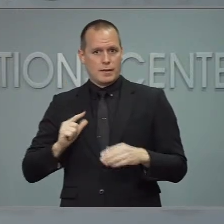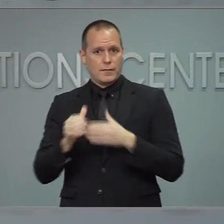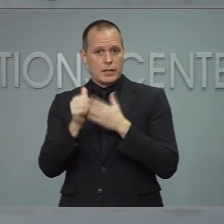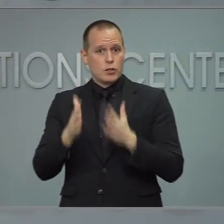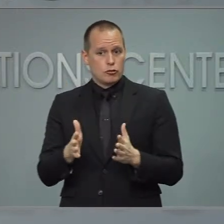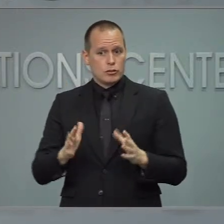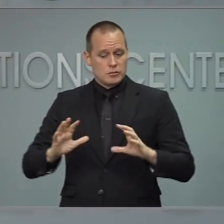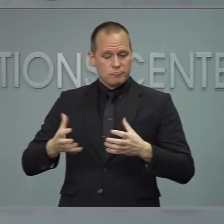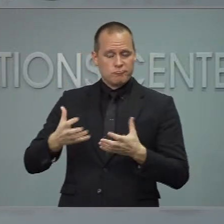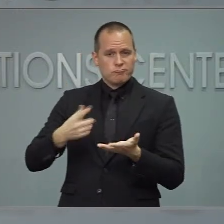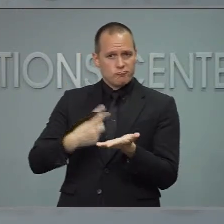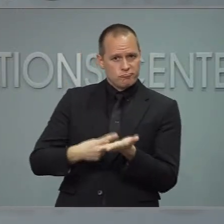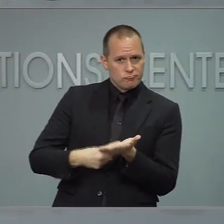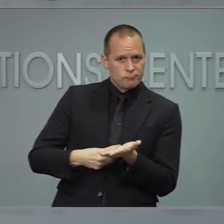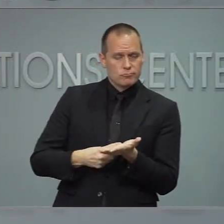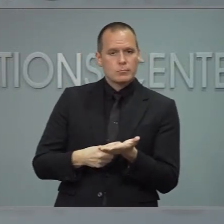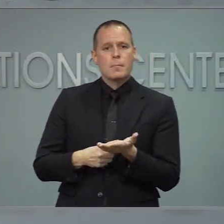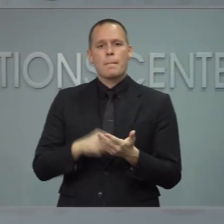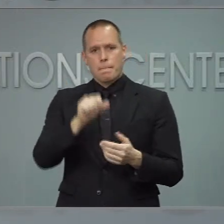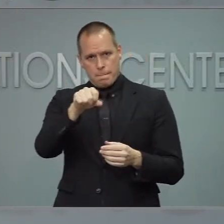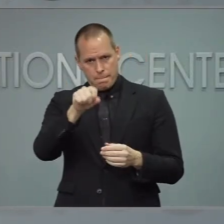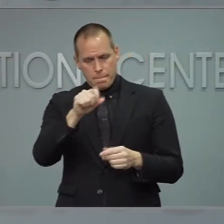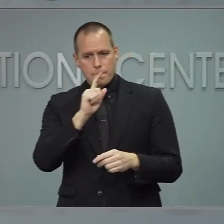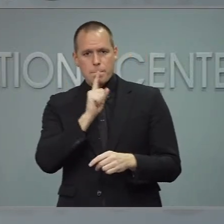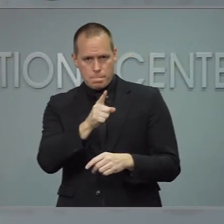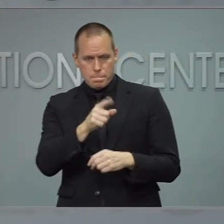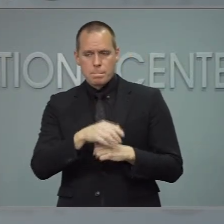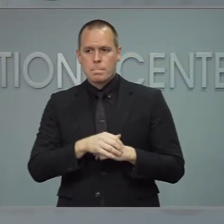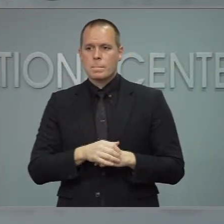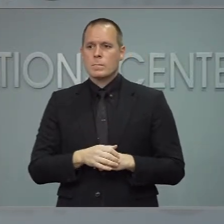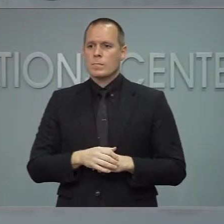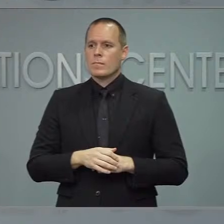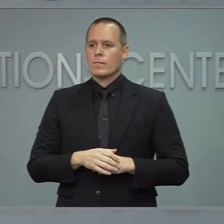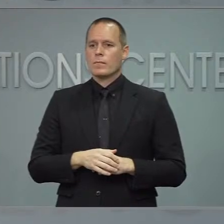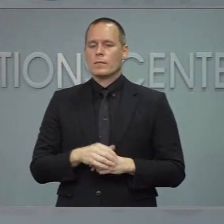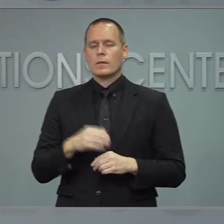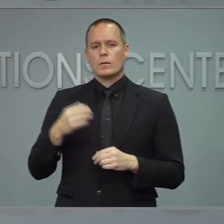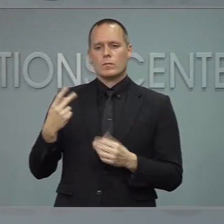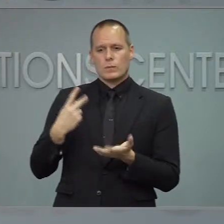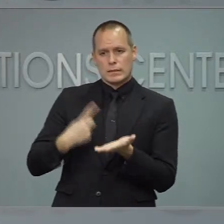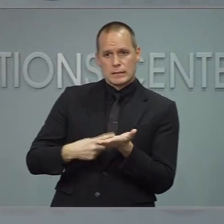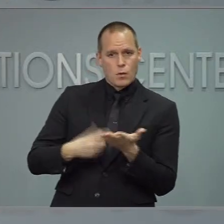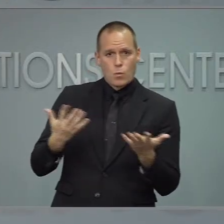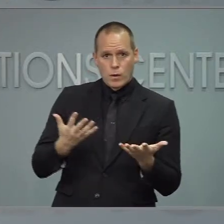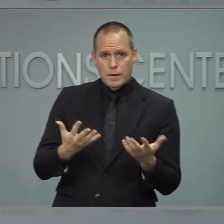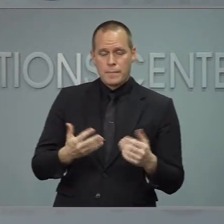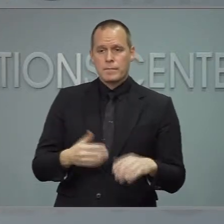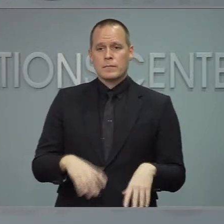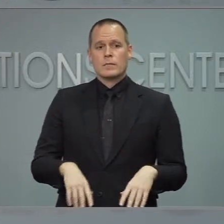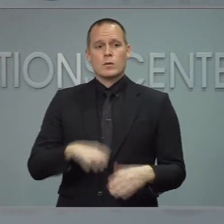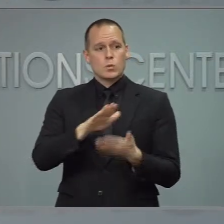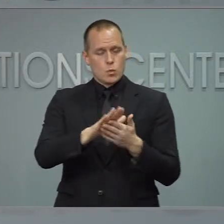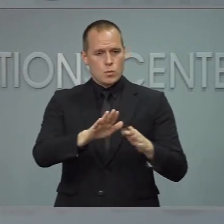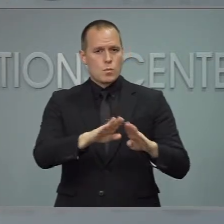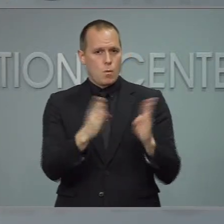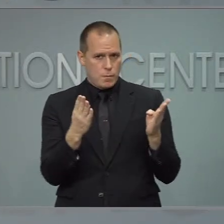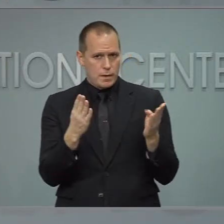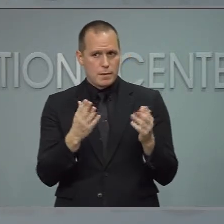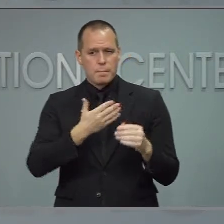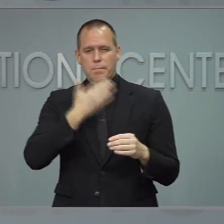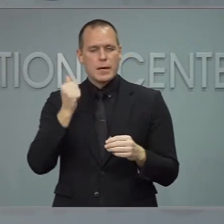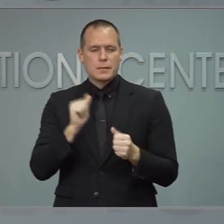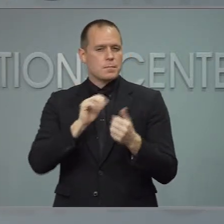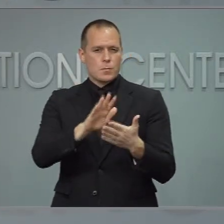leaders, and we are talking about the best way our students can get back into the classroom. I think we